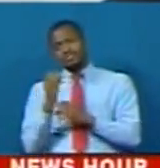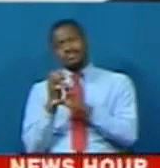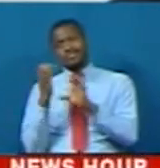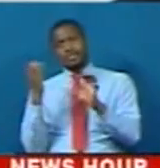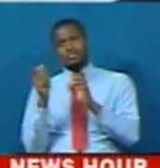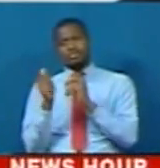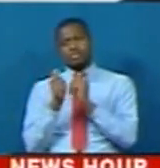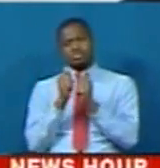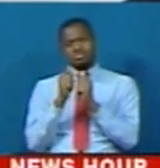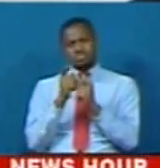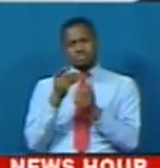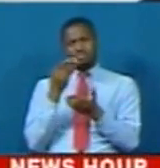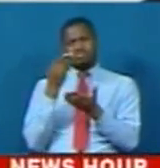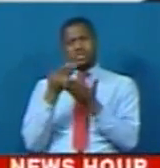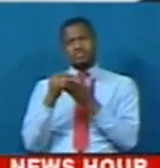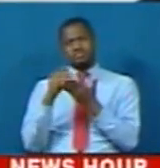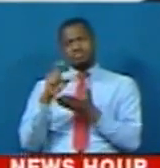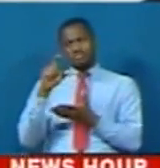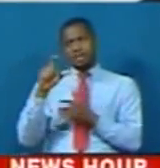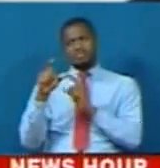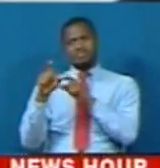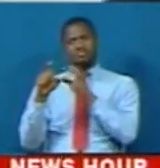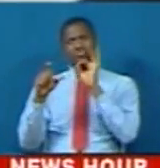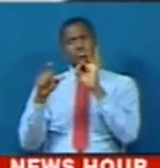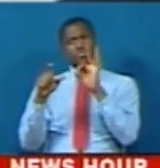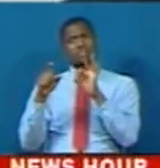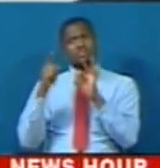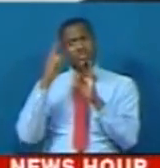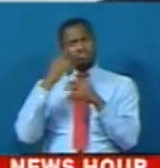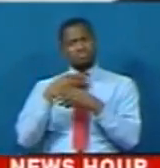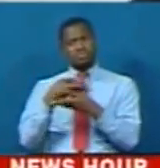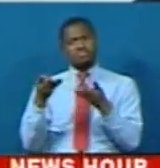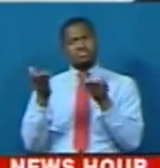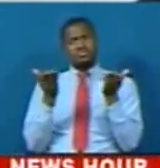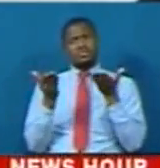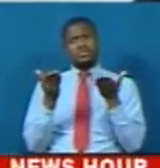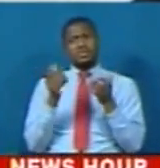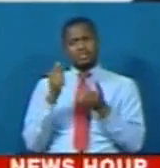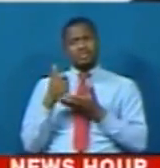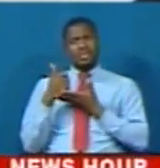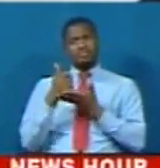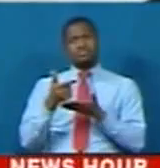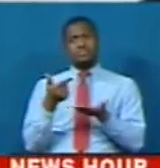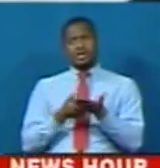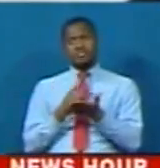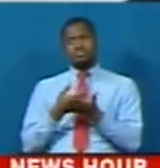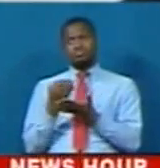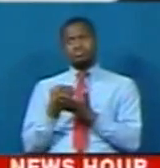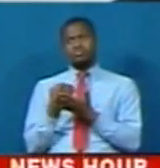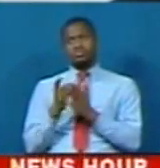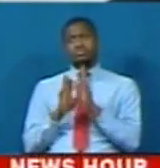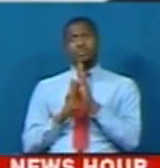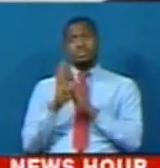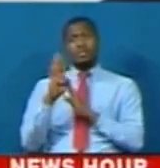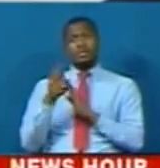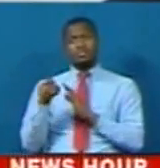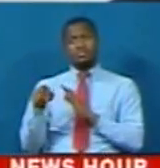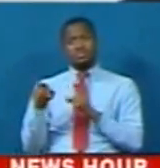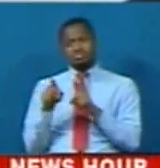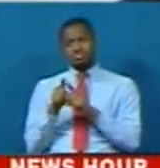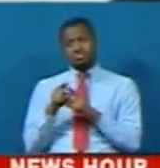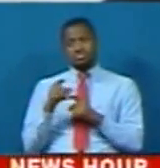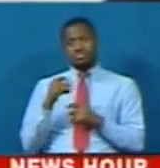at a competitive price and giving after-sale service which can help Ghana economy to grow